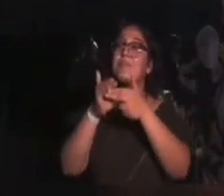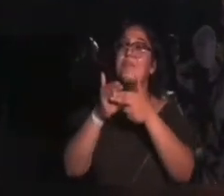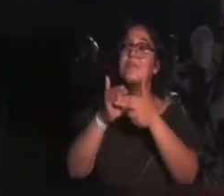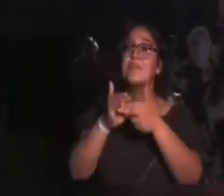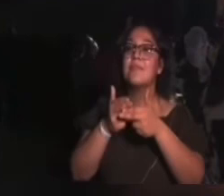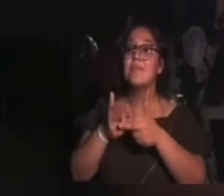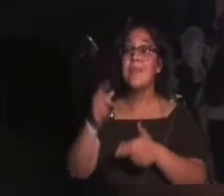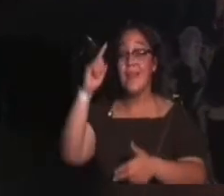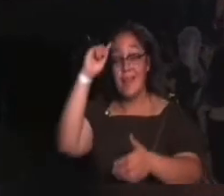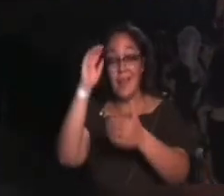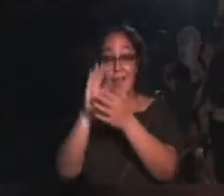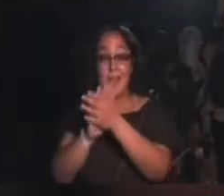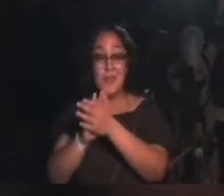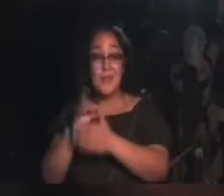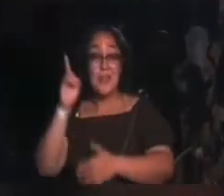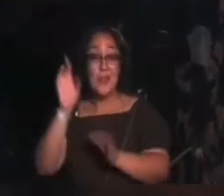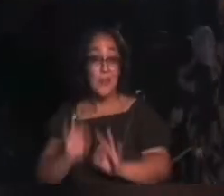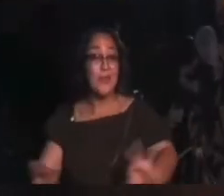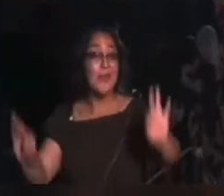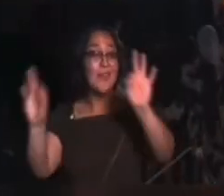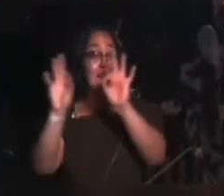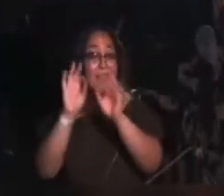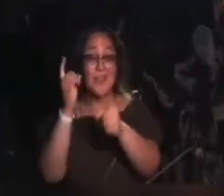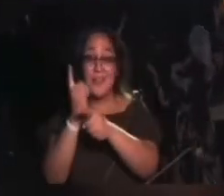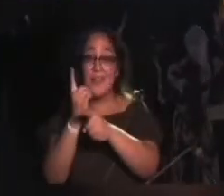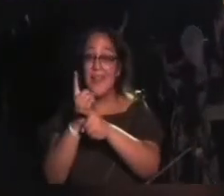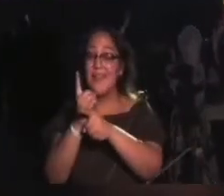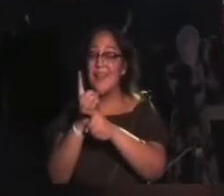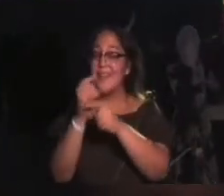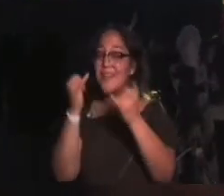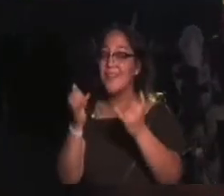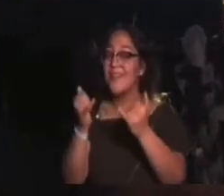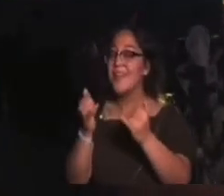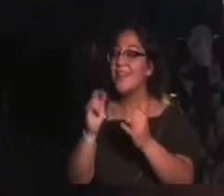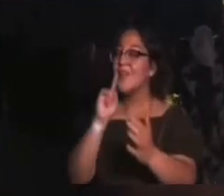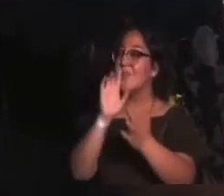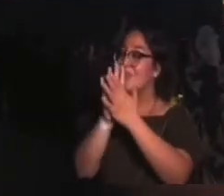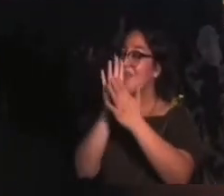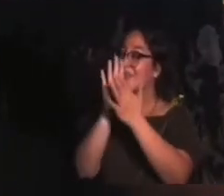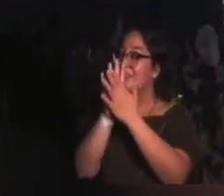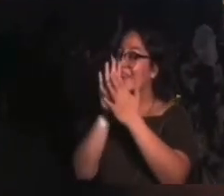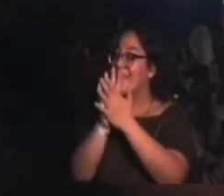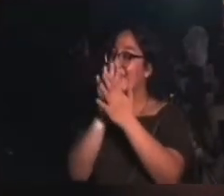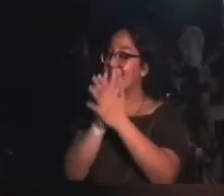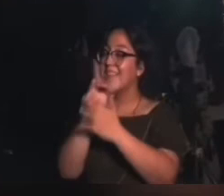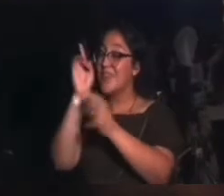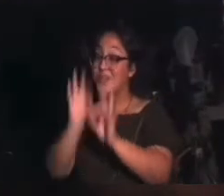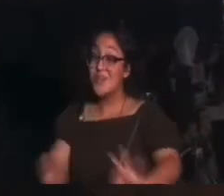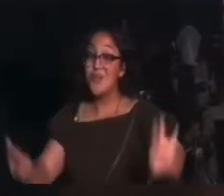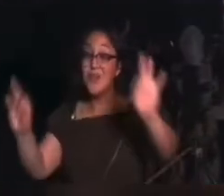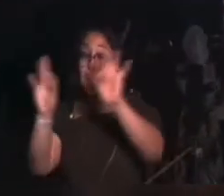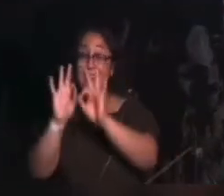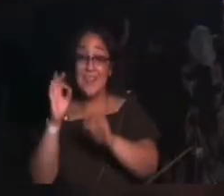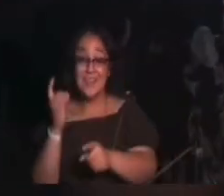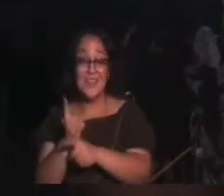name. Oh, yo creo que Él merece mejor que eso. I know He deserves better than that right now. I said He deserves better than that right now.